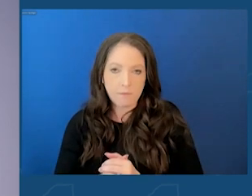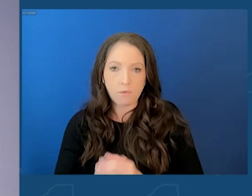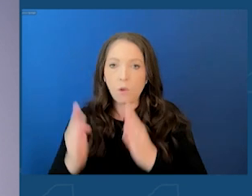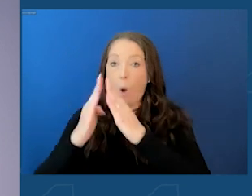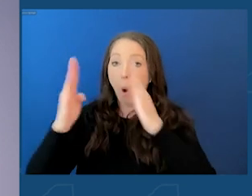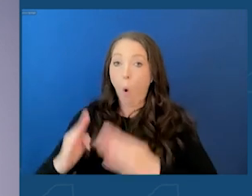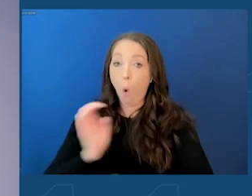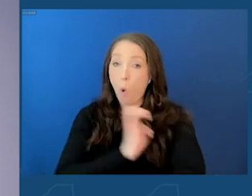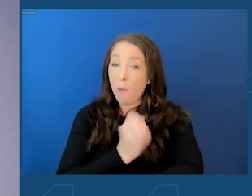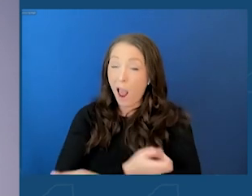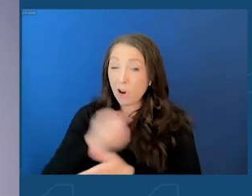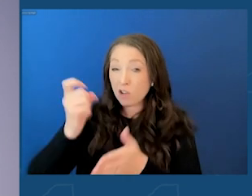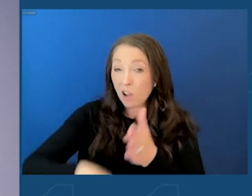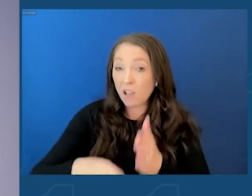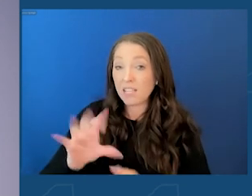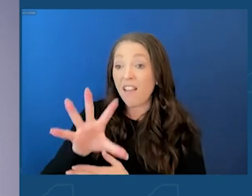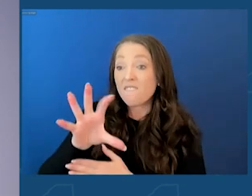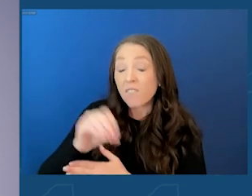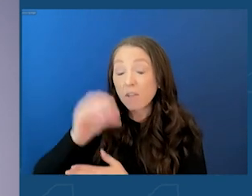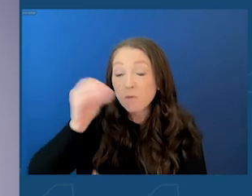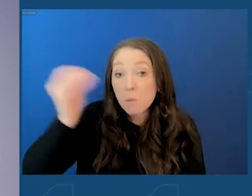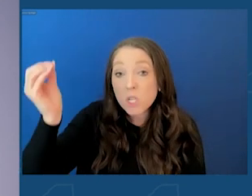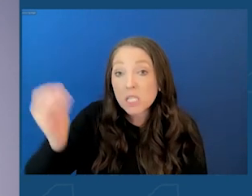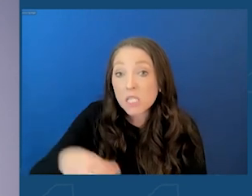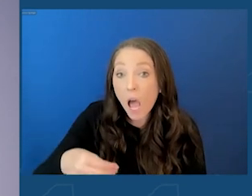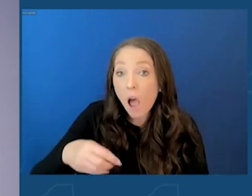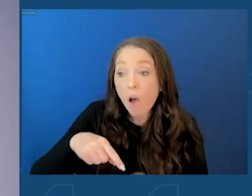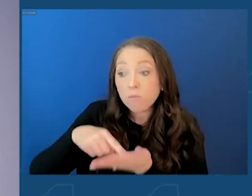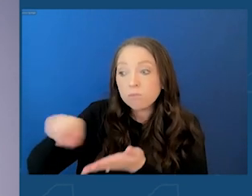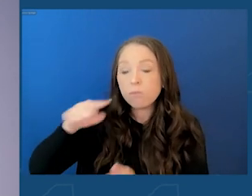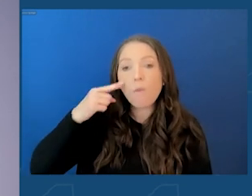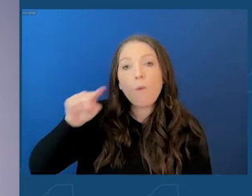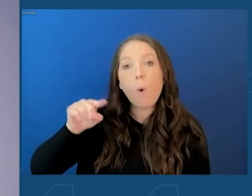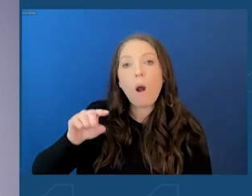costs, 50% of it goes into heating and cooling.